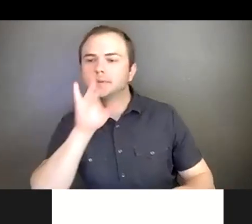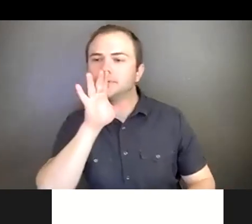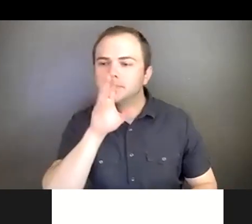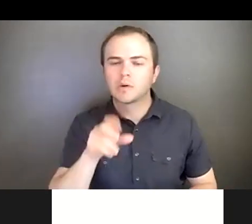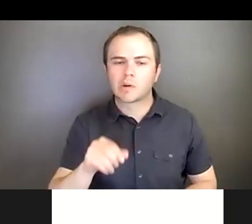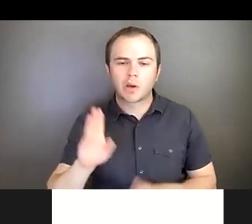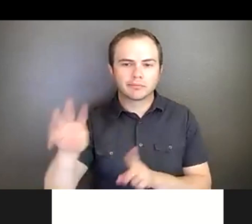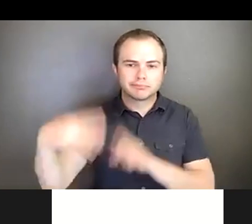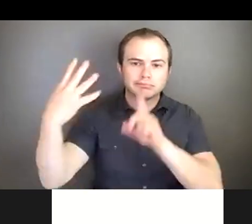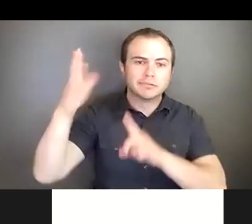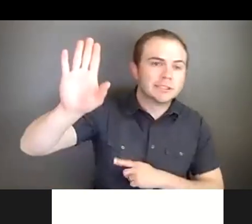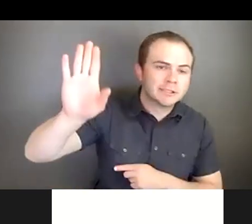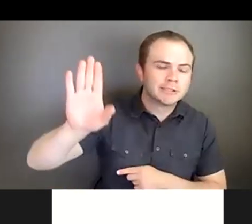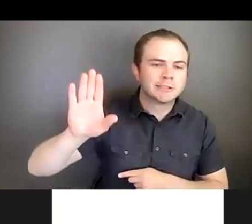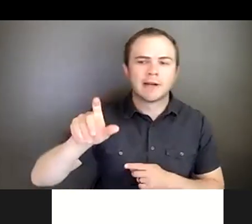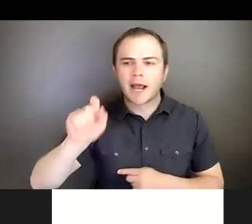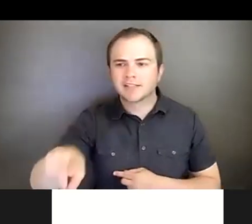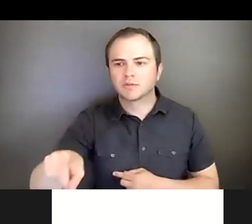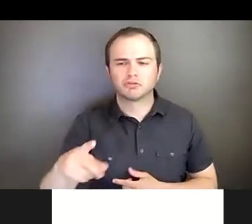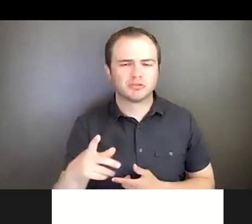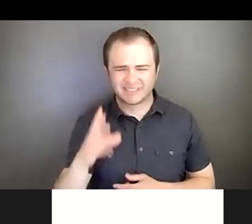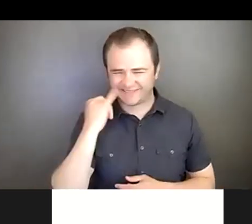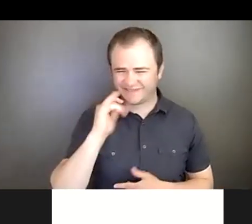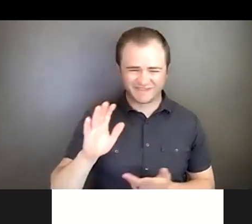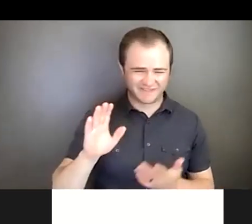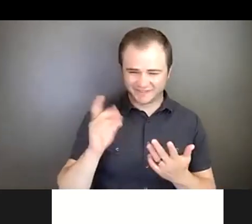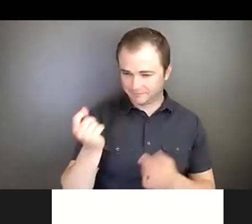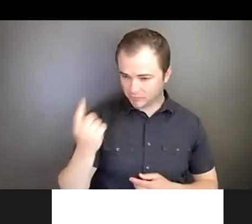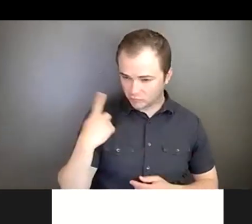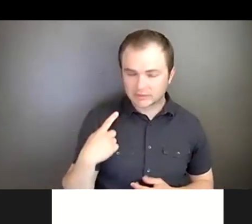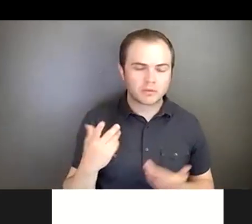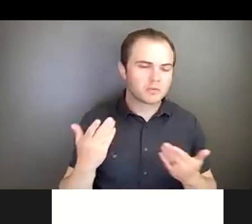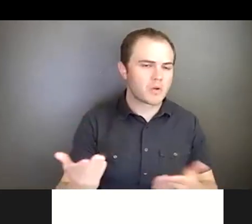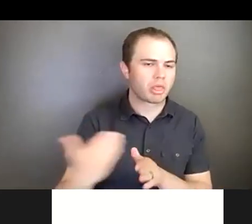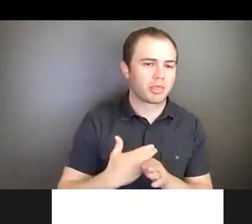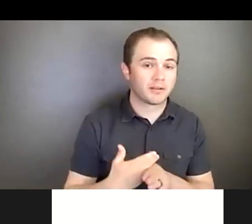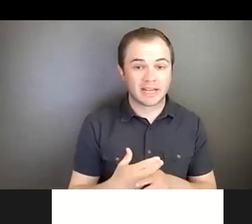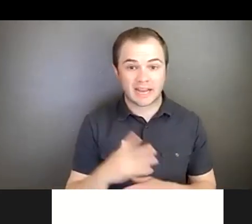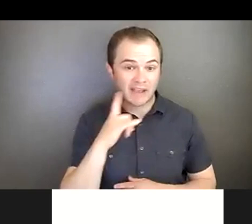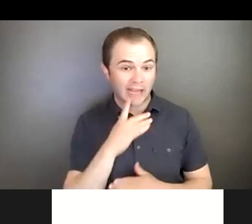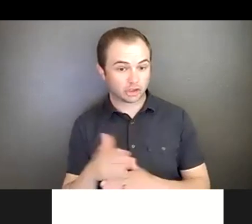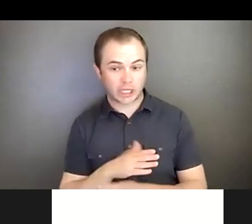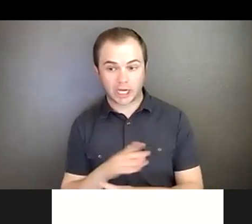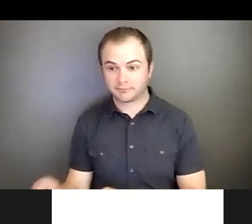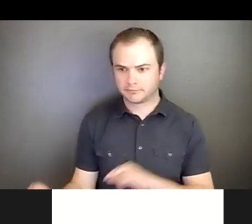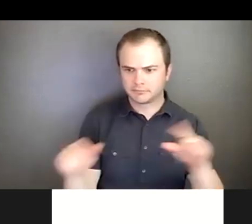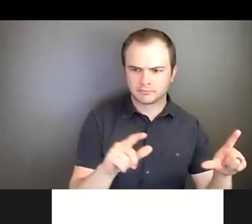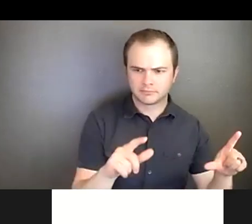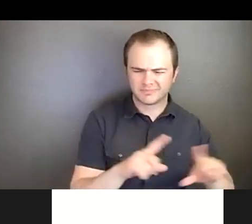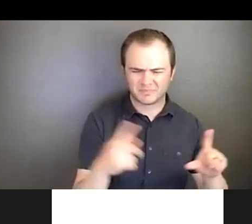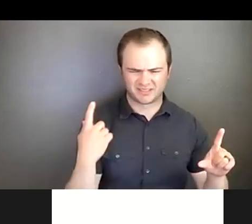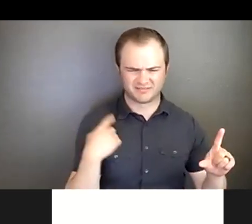questions if anything doesn't make sense. And if I'm sharing my screen and nothing is showing, please let me know.